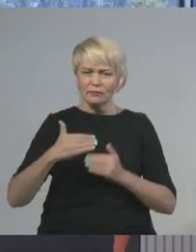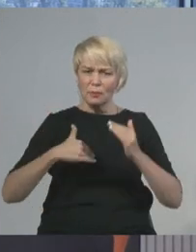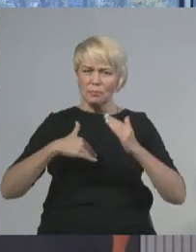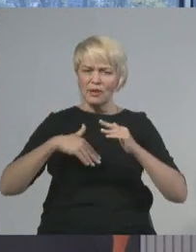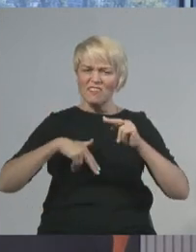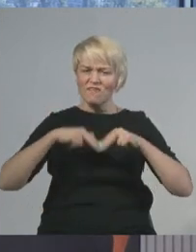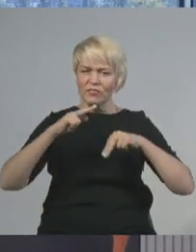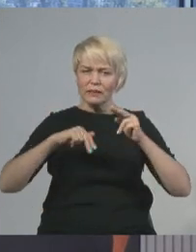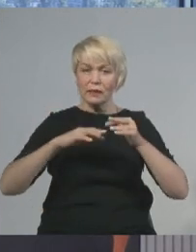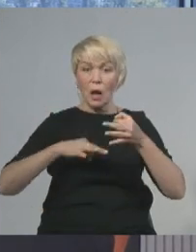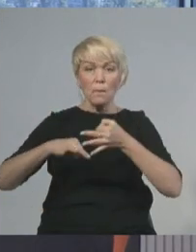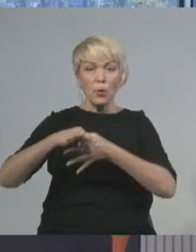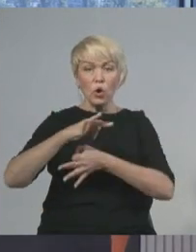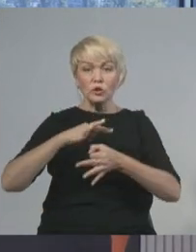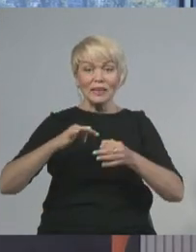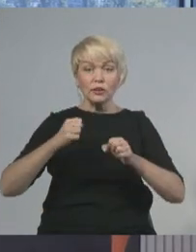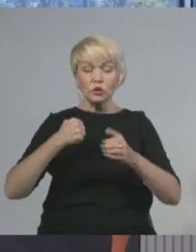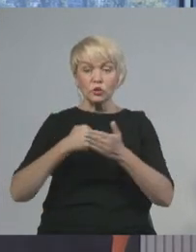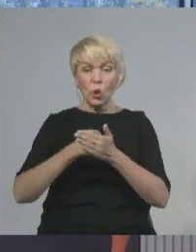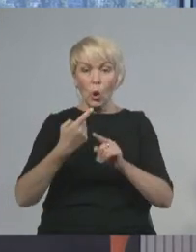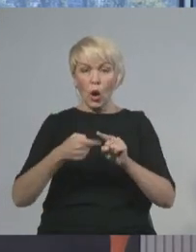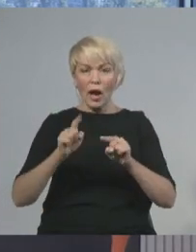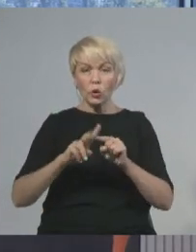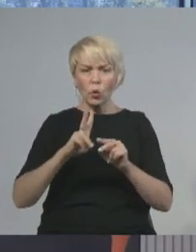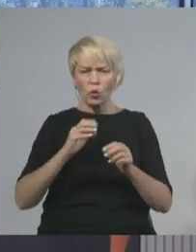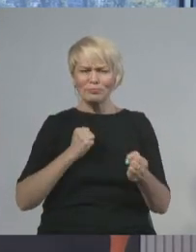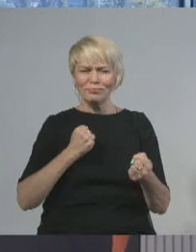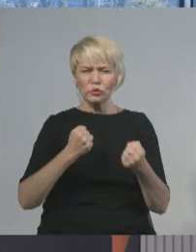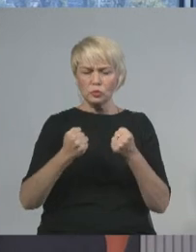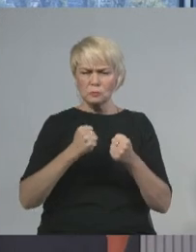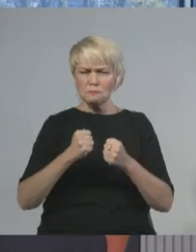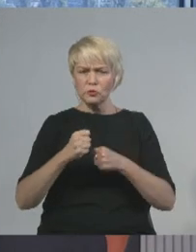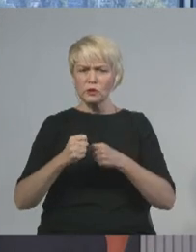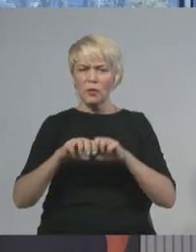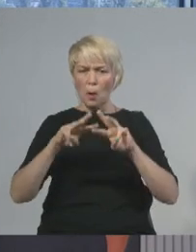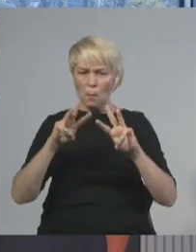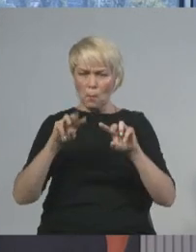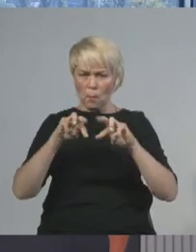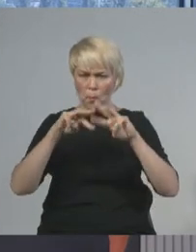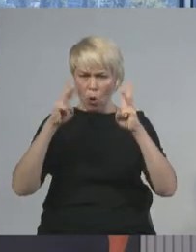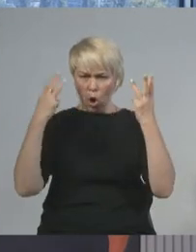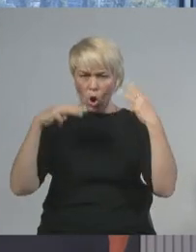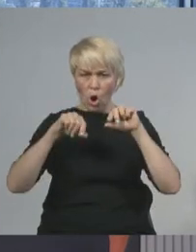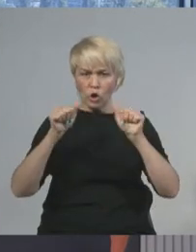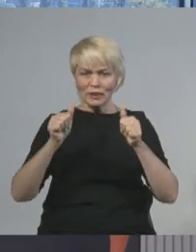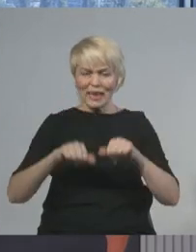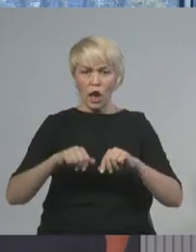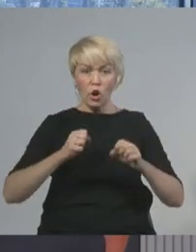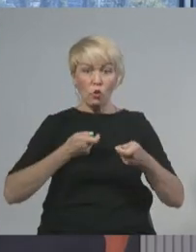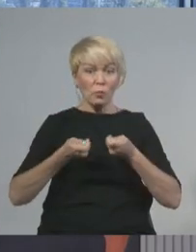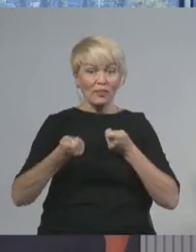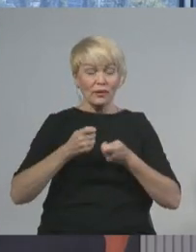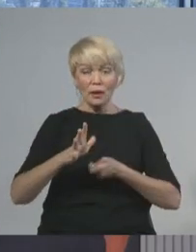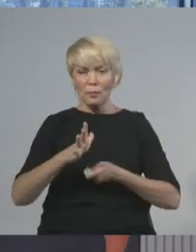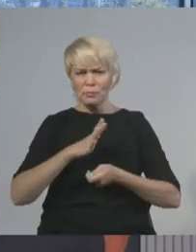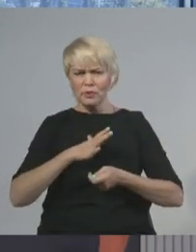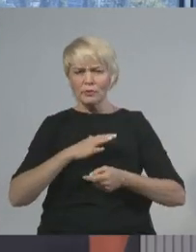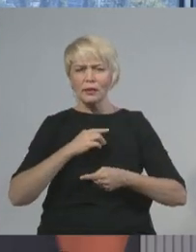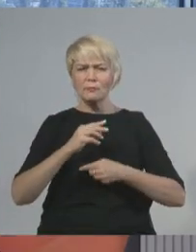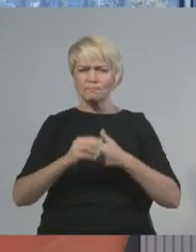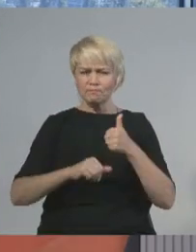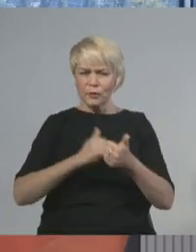important is how efficient their processes had been before those with the most stable and resilient